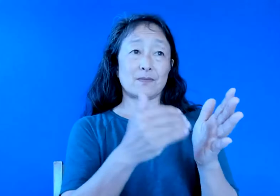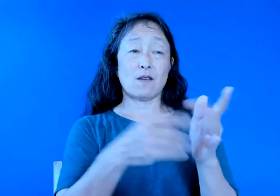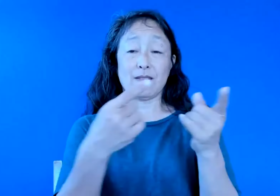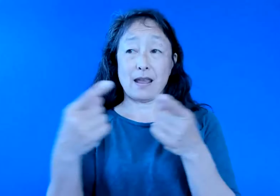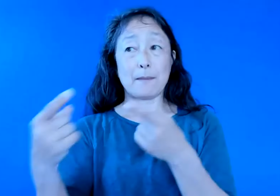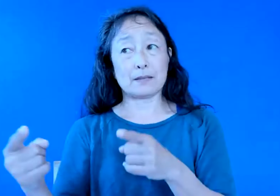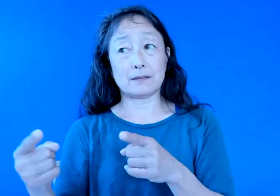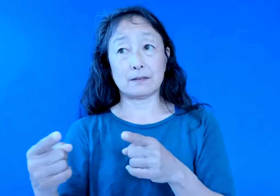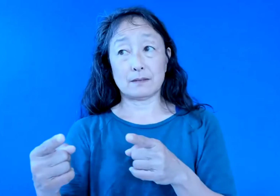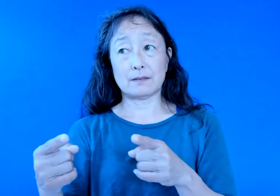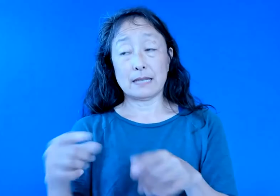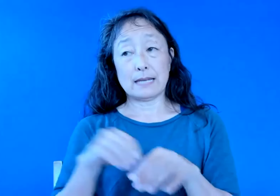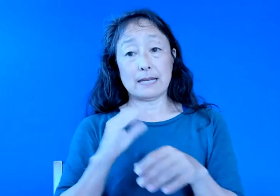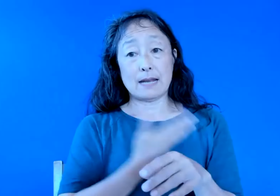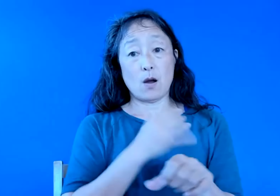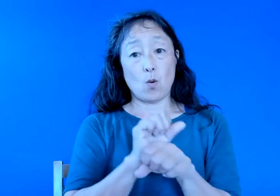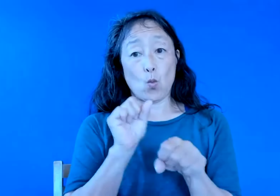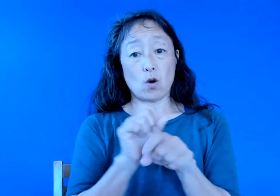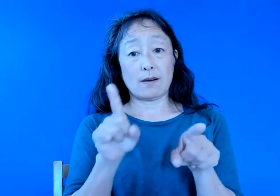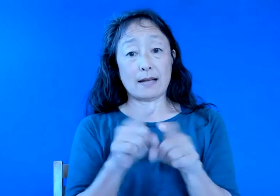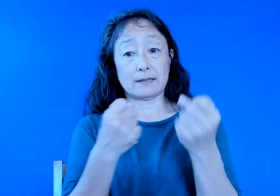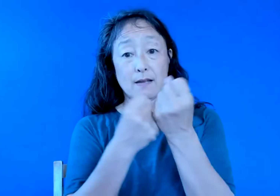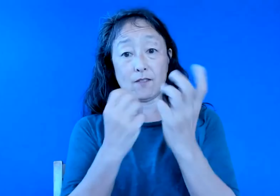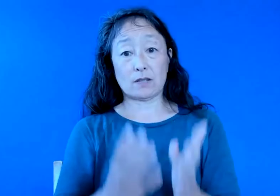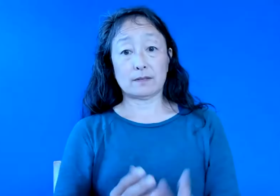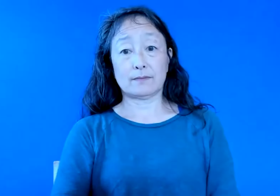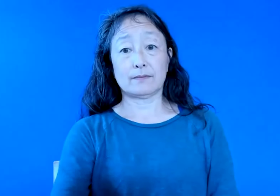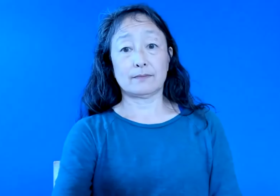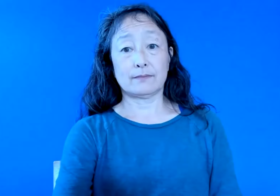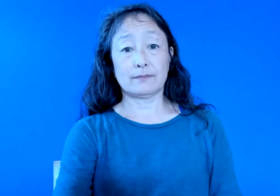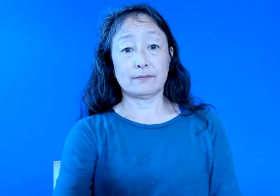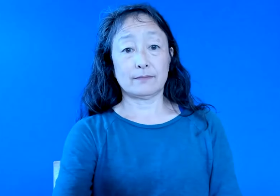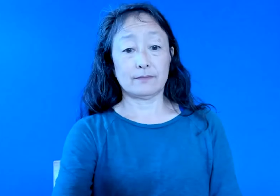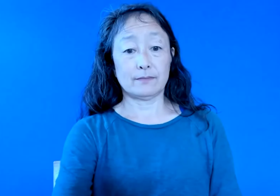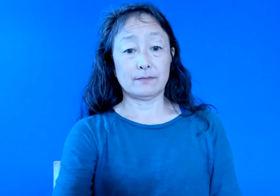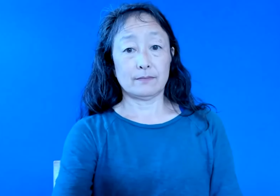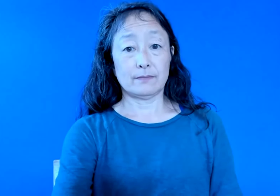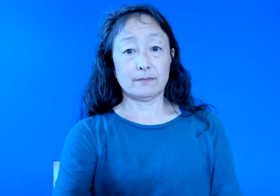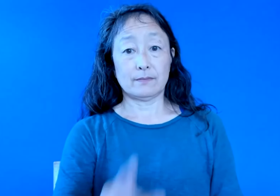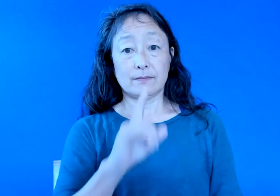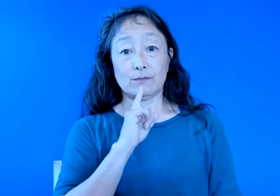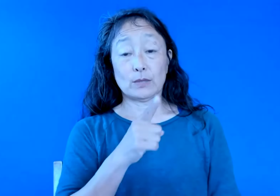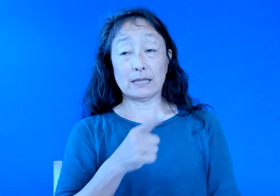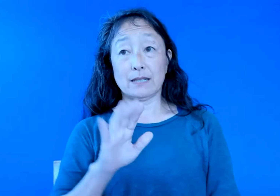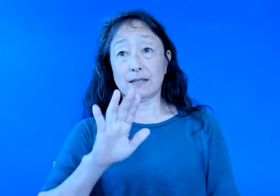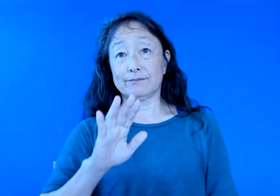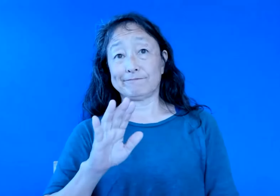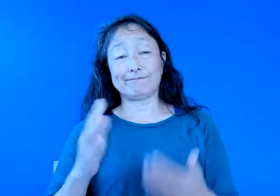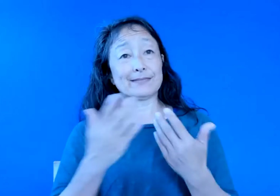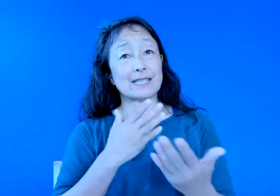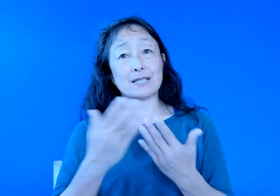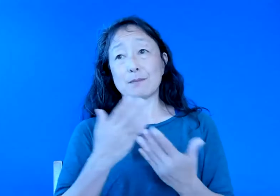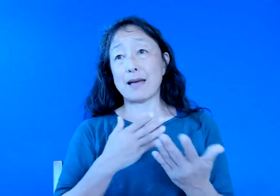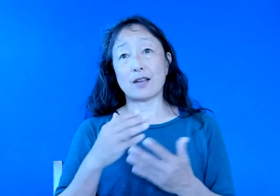work as advocates. It does not matter to me what your general demographic is in advocacy, whether